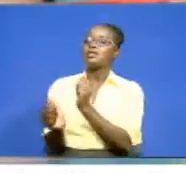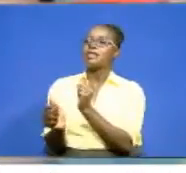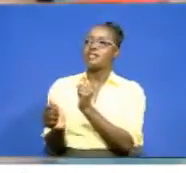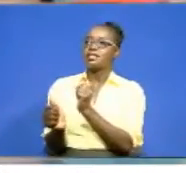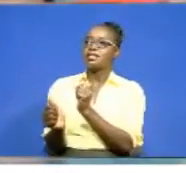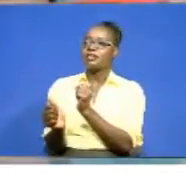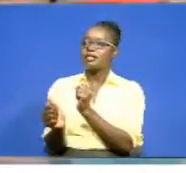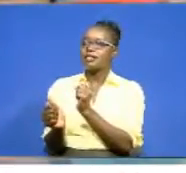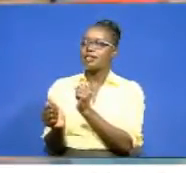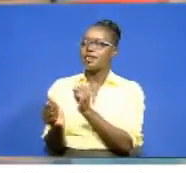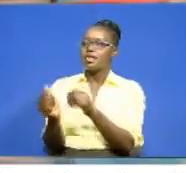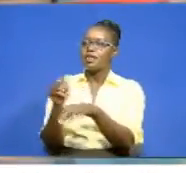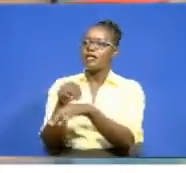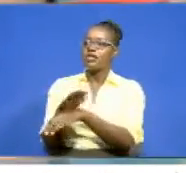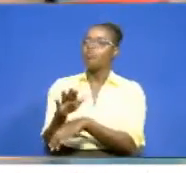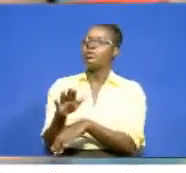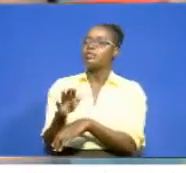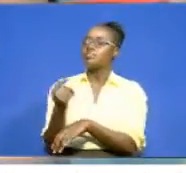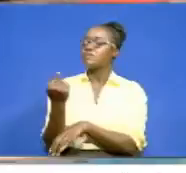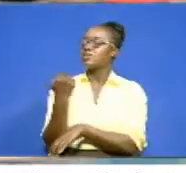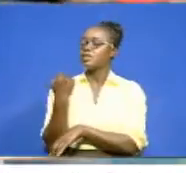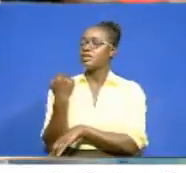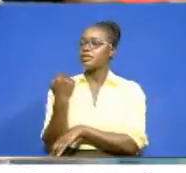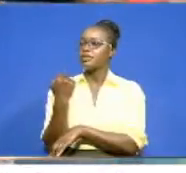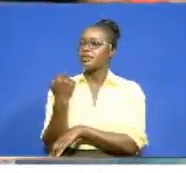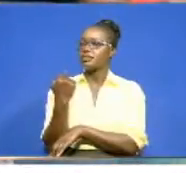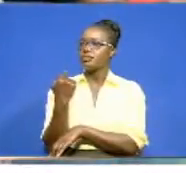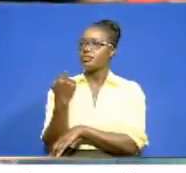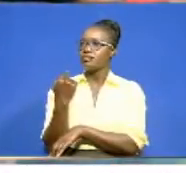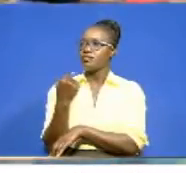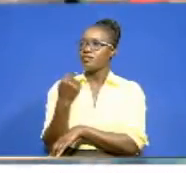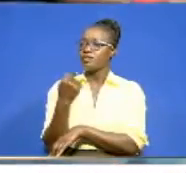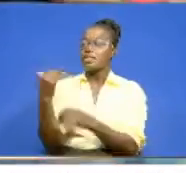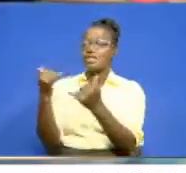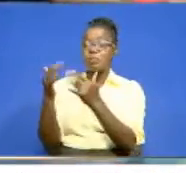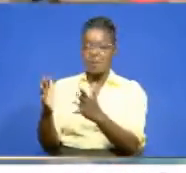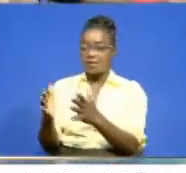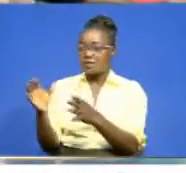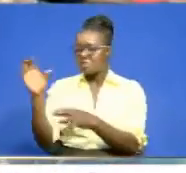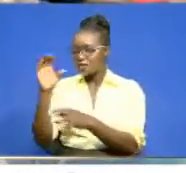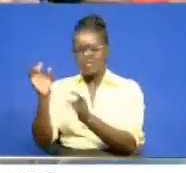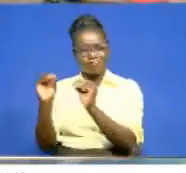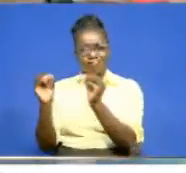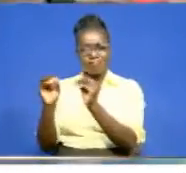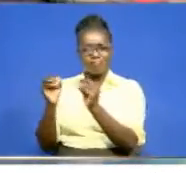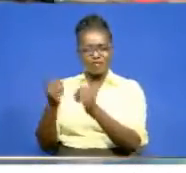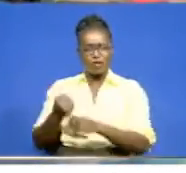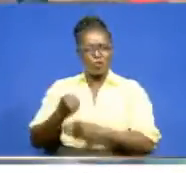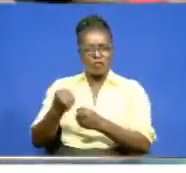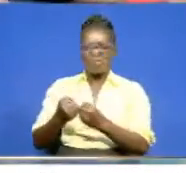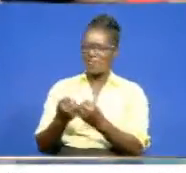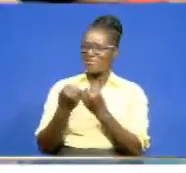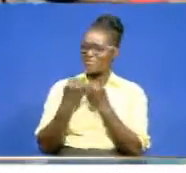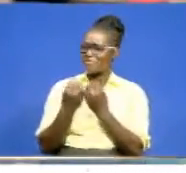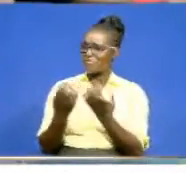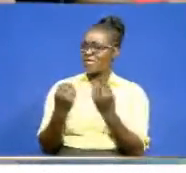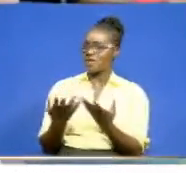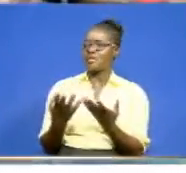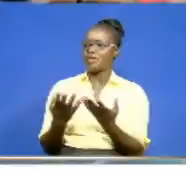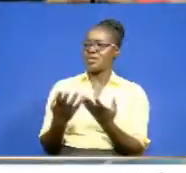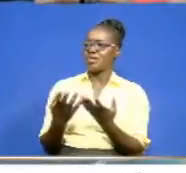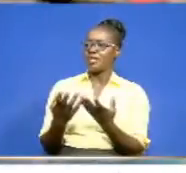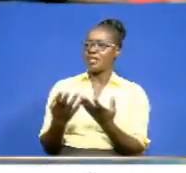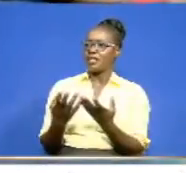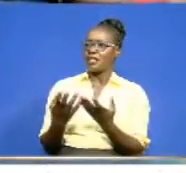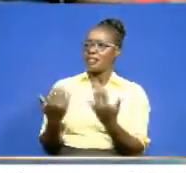us losing the game yesterday. Mm-hmm. Not the coaching, not the players, but our overconfidence. Which happens to